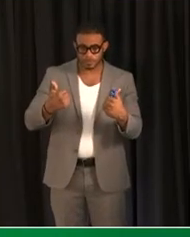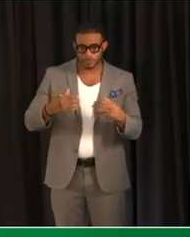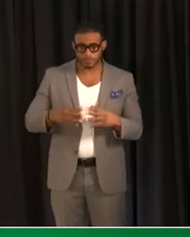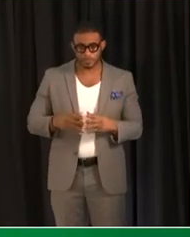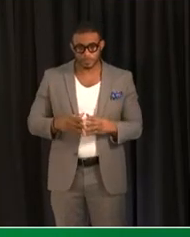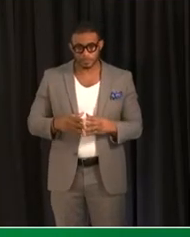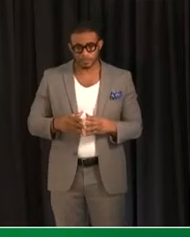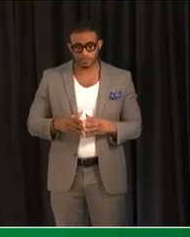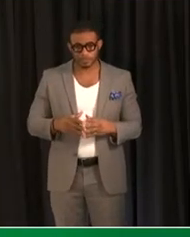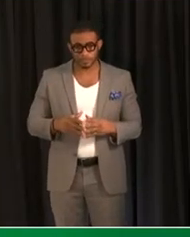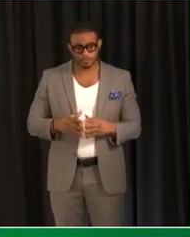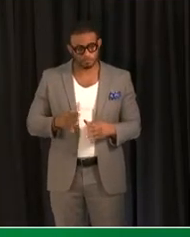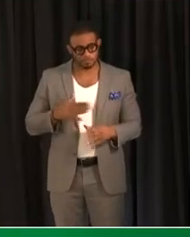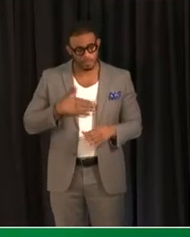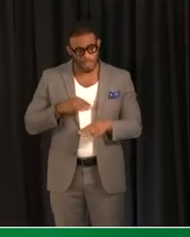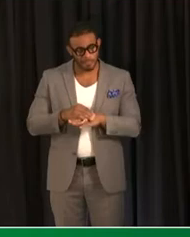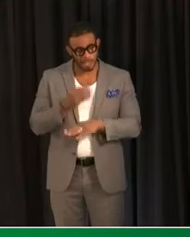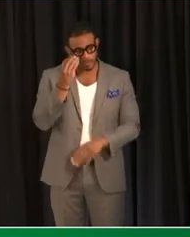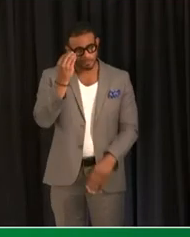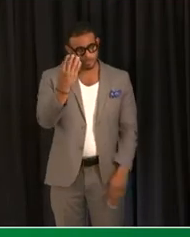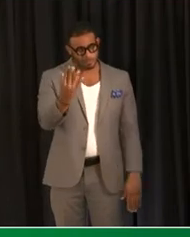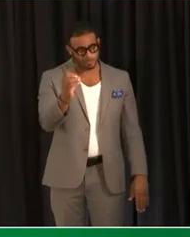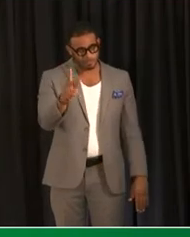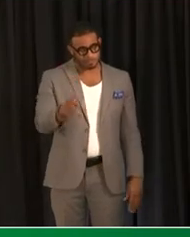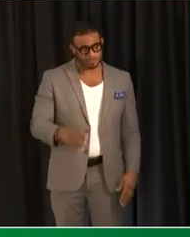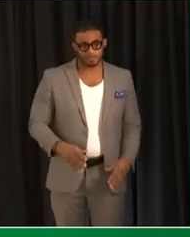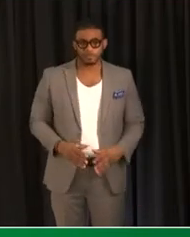Ese sería mi consejo. That's my advice.